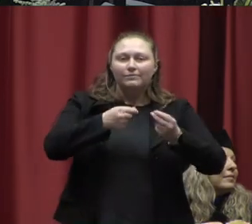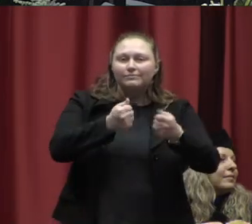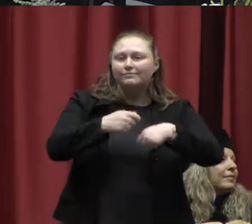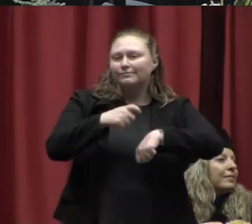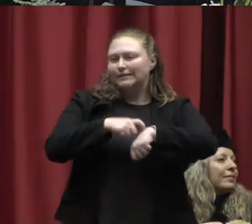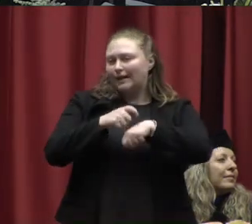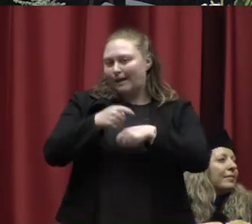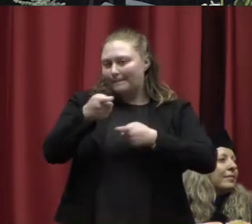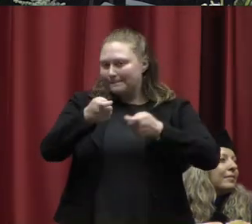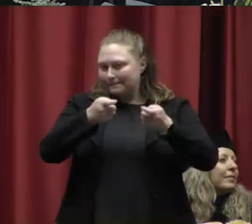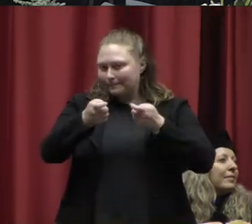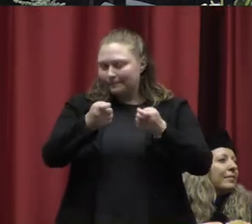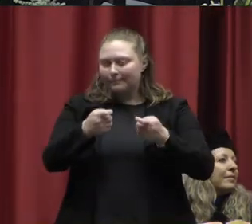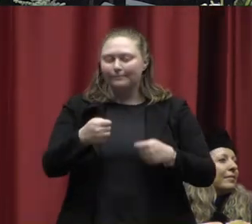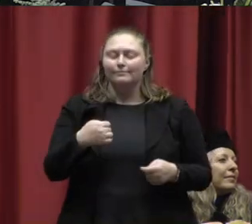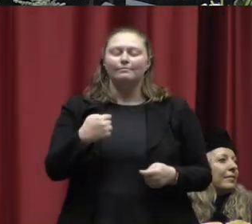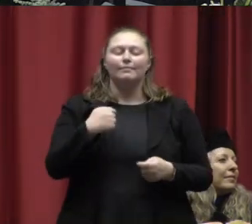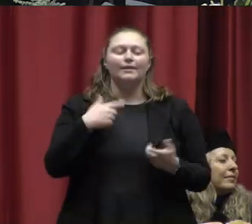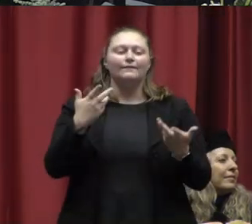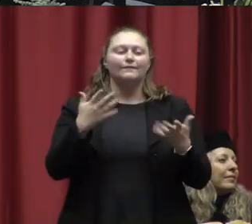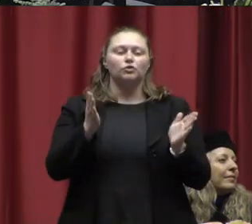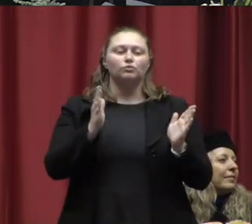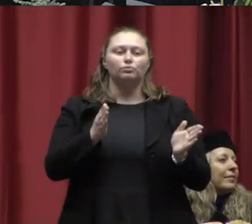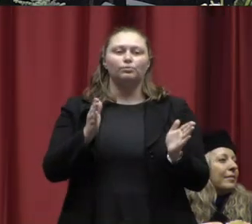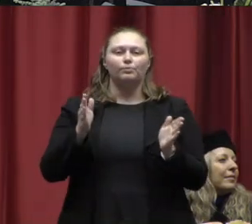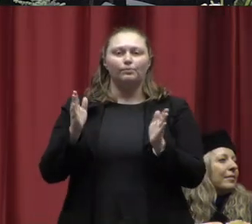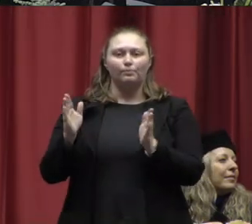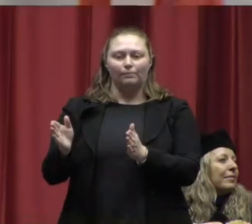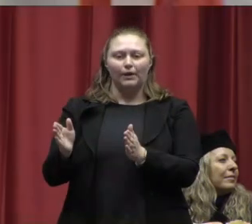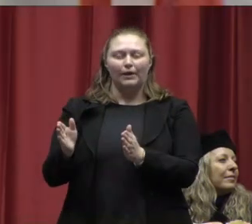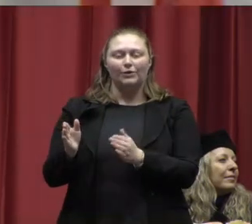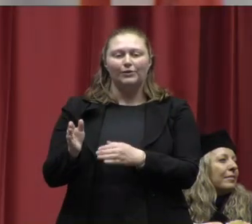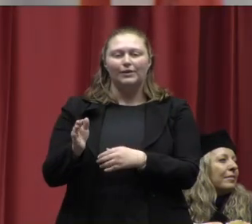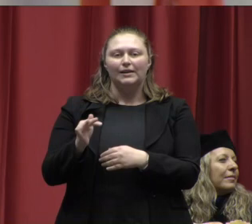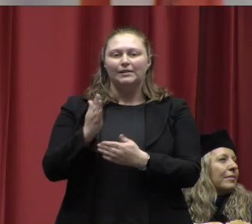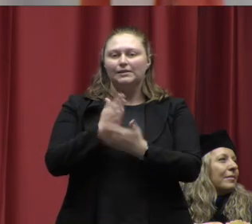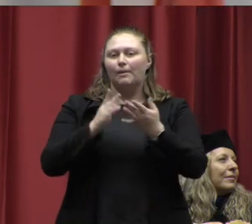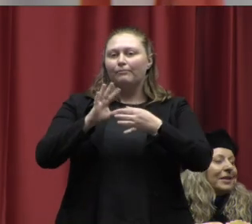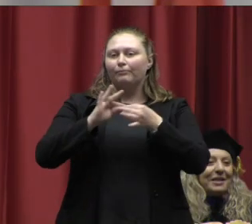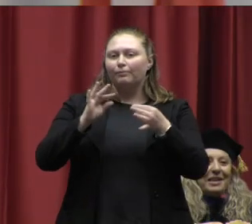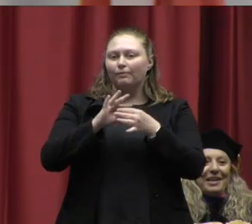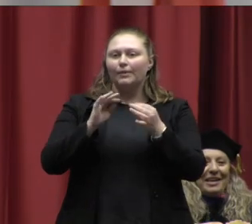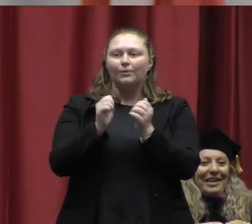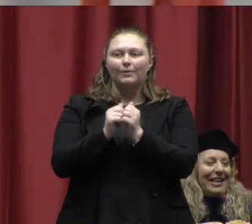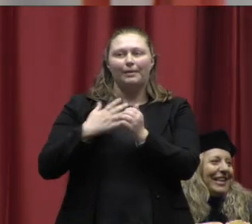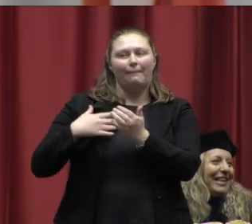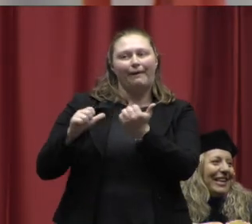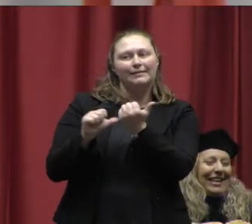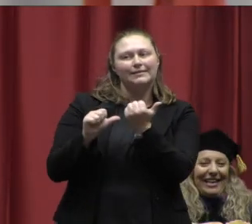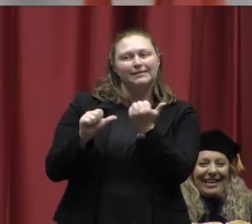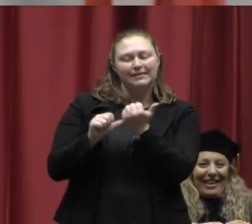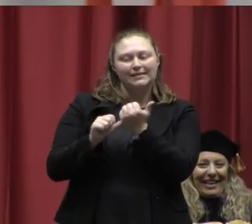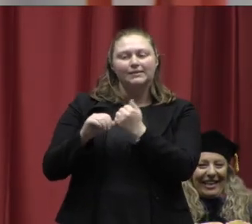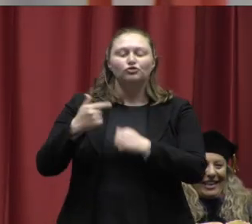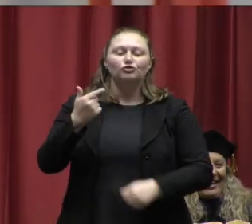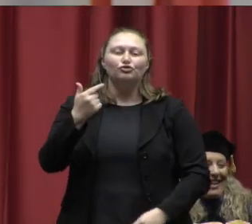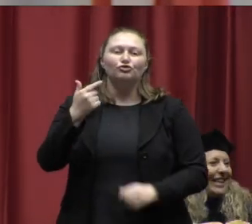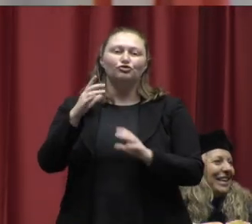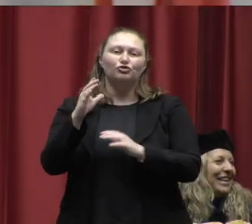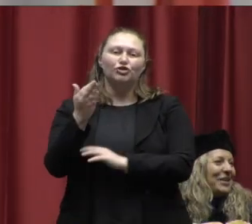technology, I've prepared my remarks with the assistance of ChatGPT.